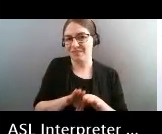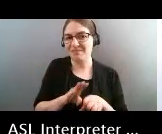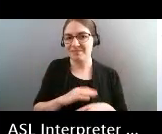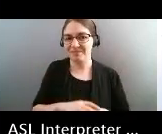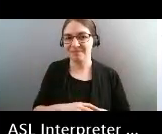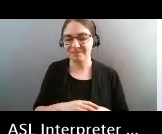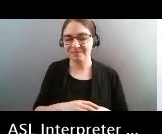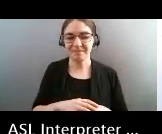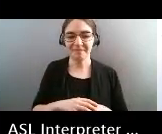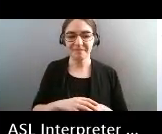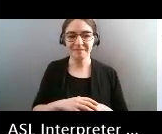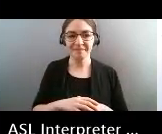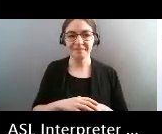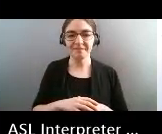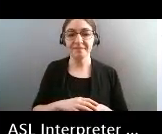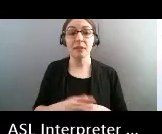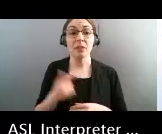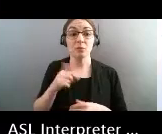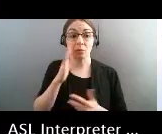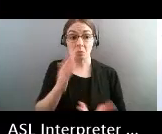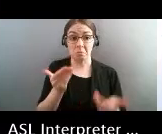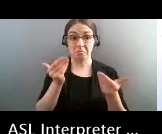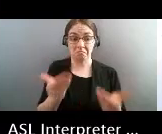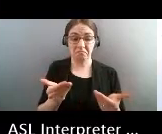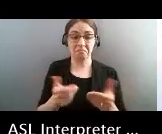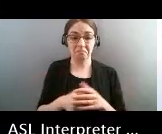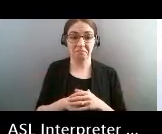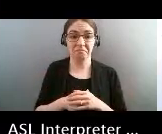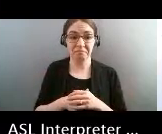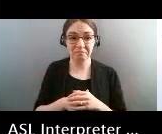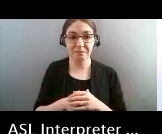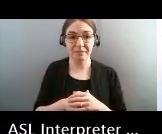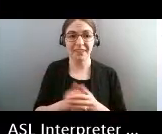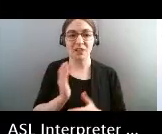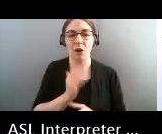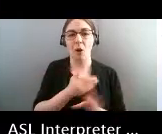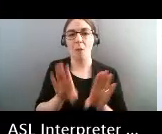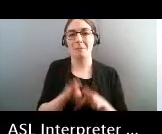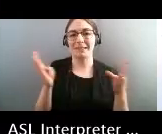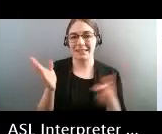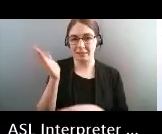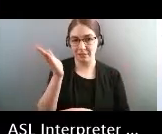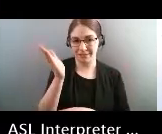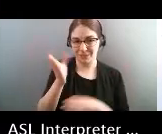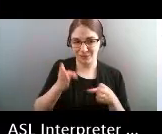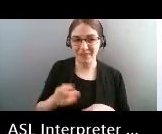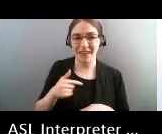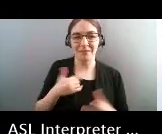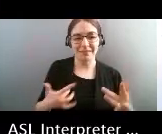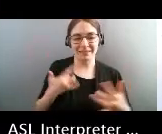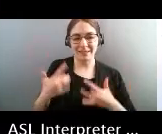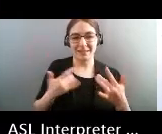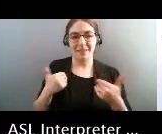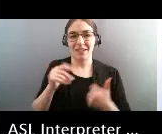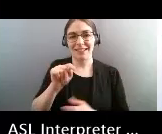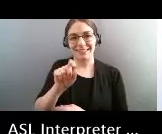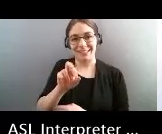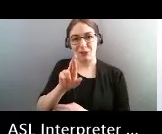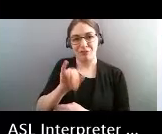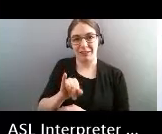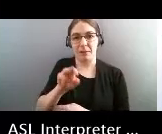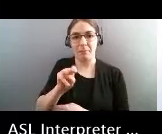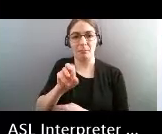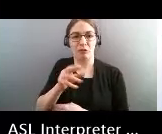So let's move on to our opening keynote. I'm very excited to have Terry today. Terry